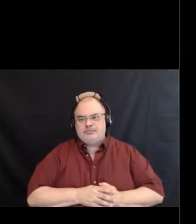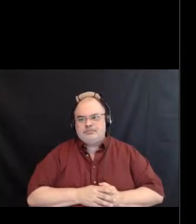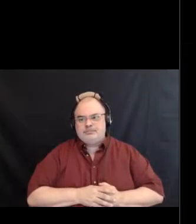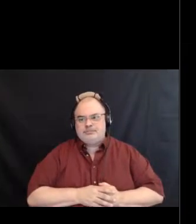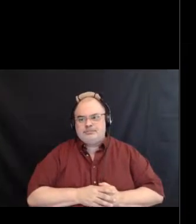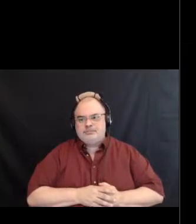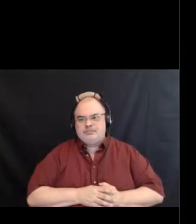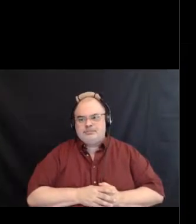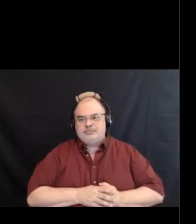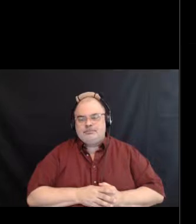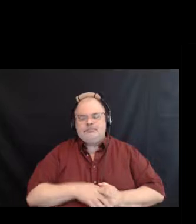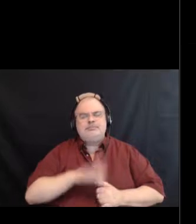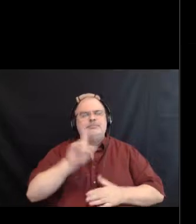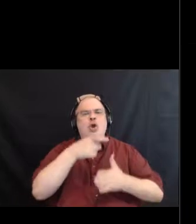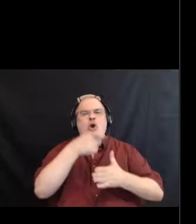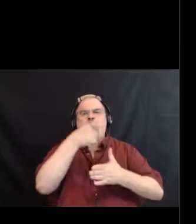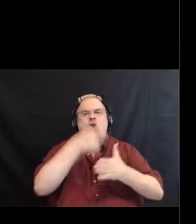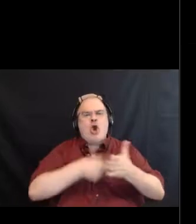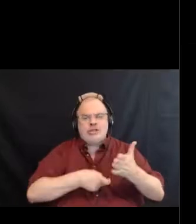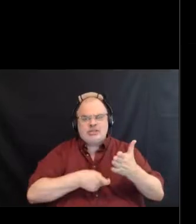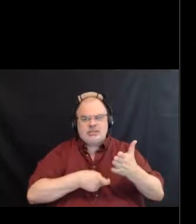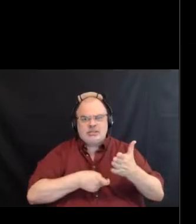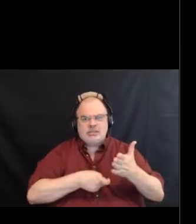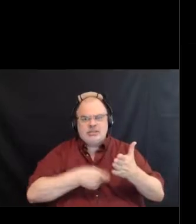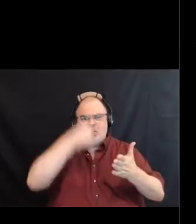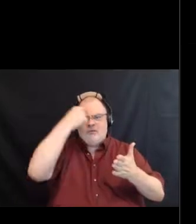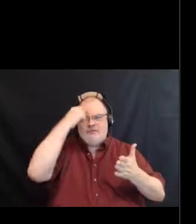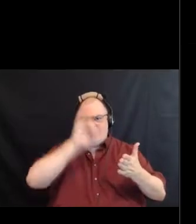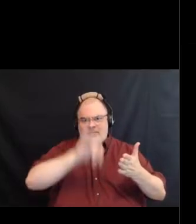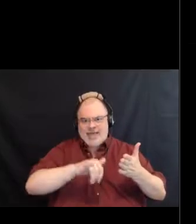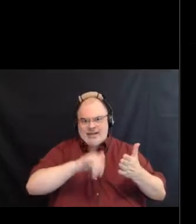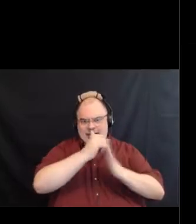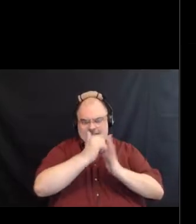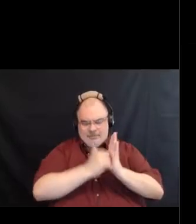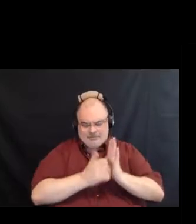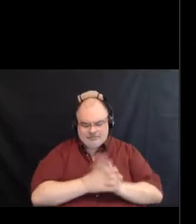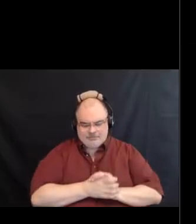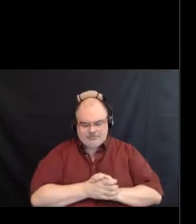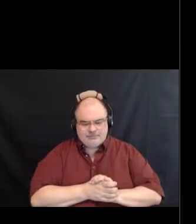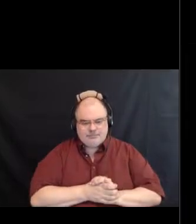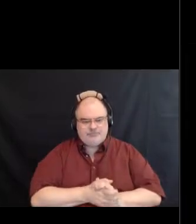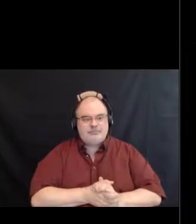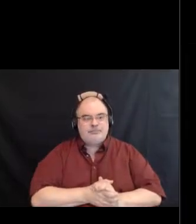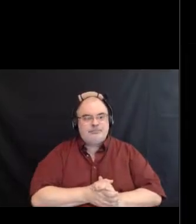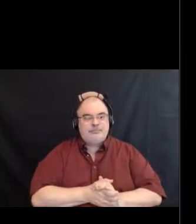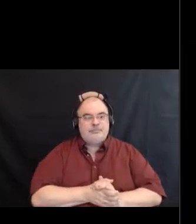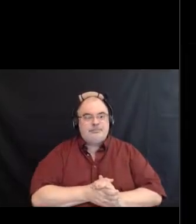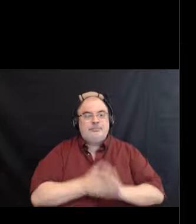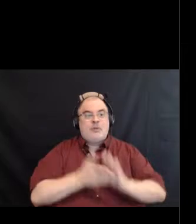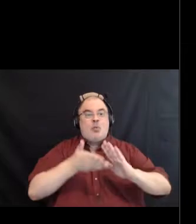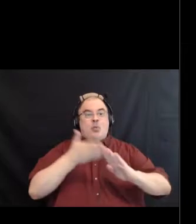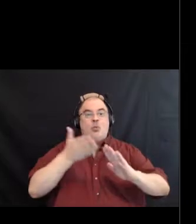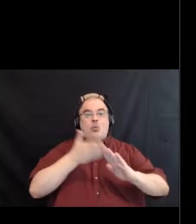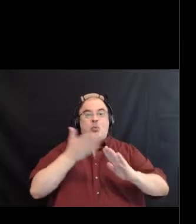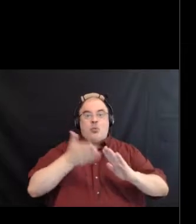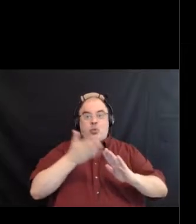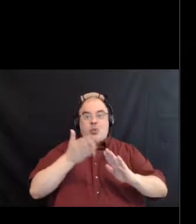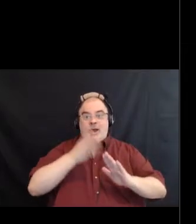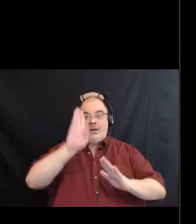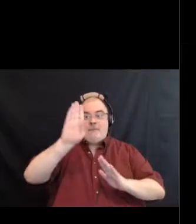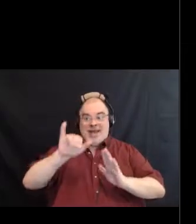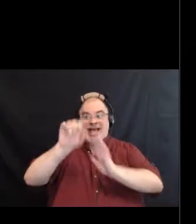So what are the costs associated for setting up and managing an account? Like I said, this is run by the state of Florida with the